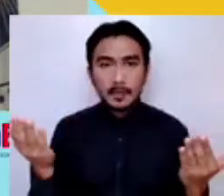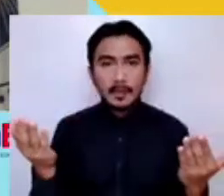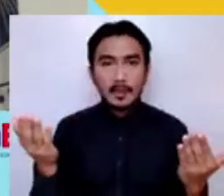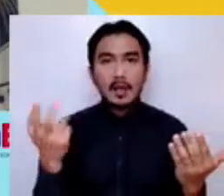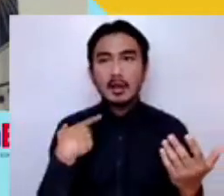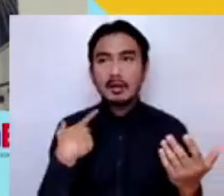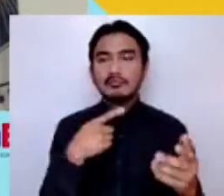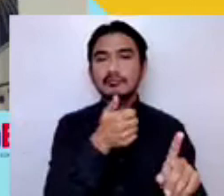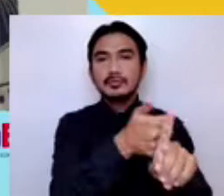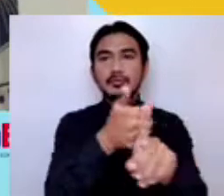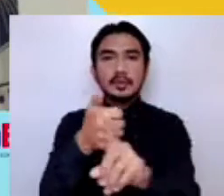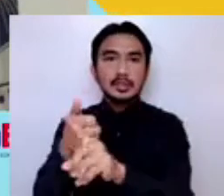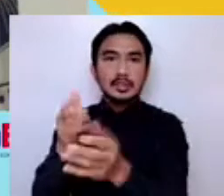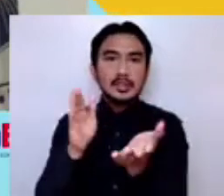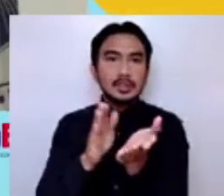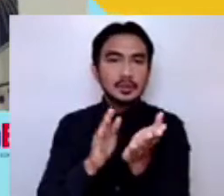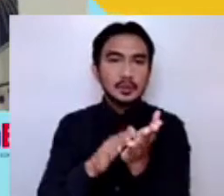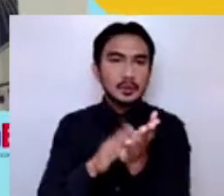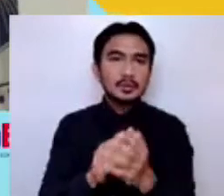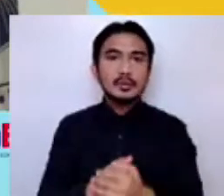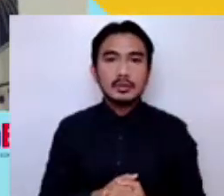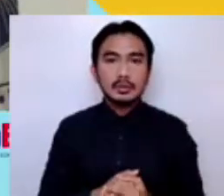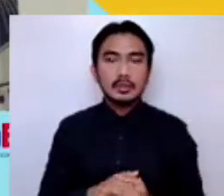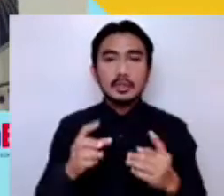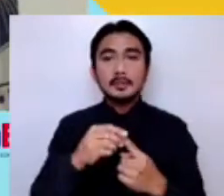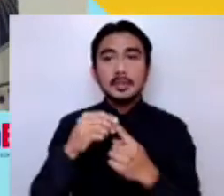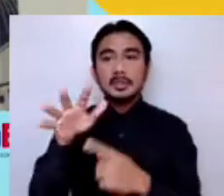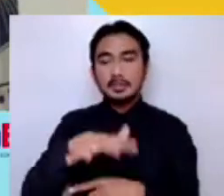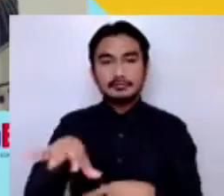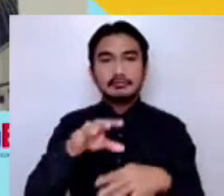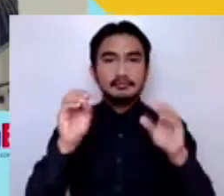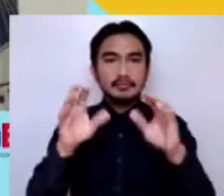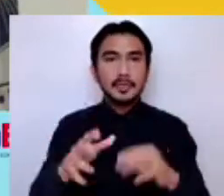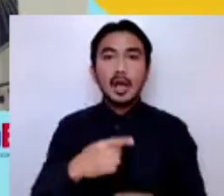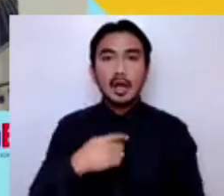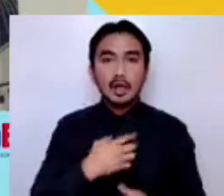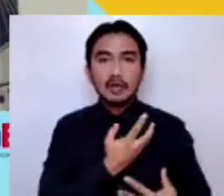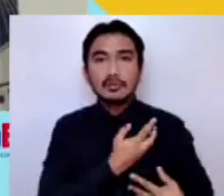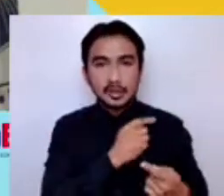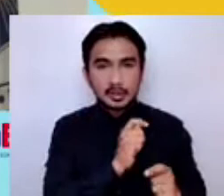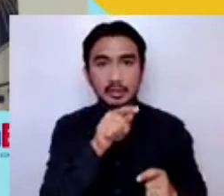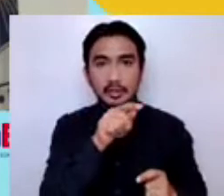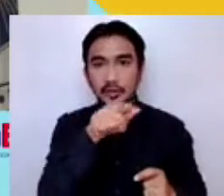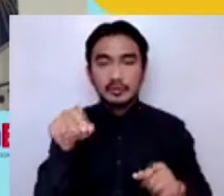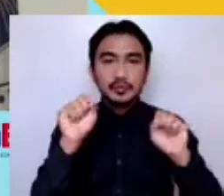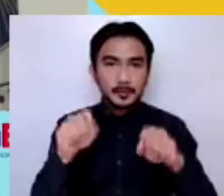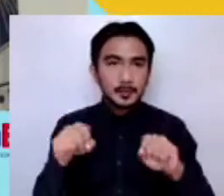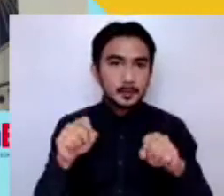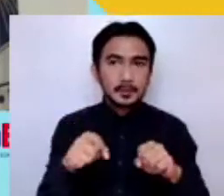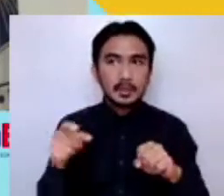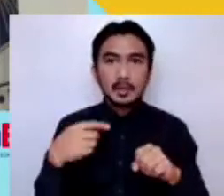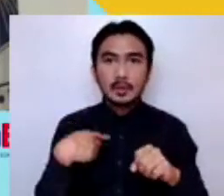schools, most especially their teachers. I trust that your resource persons